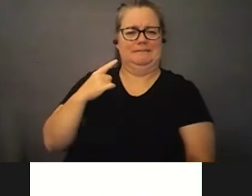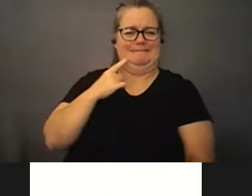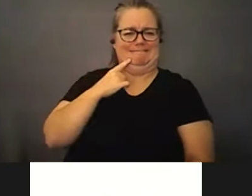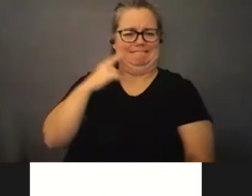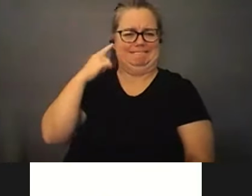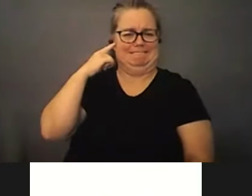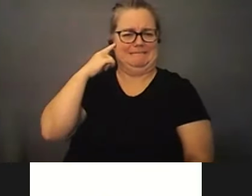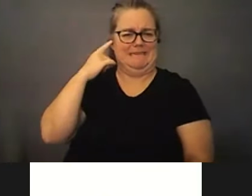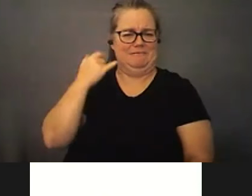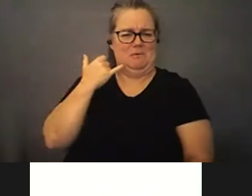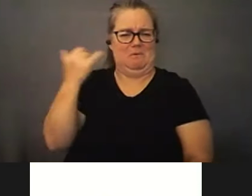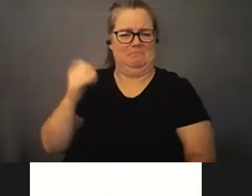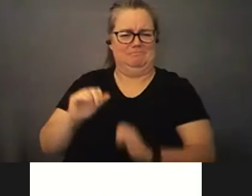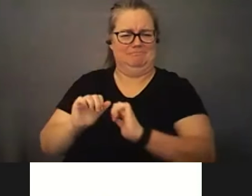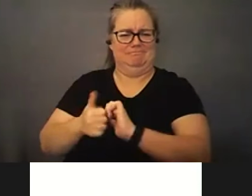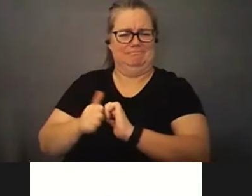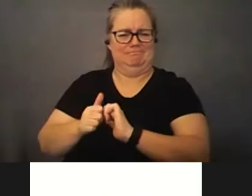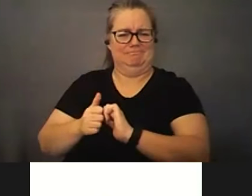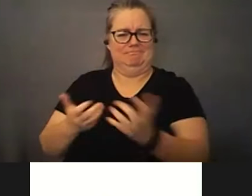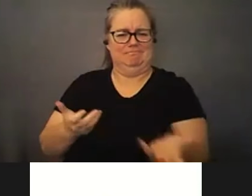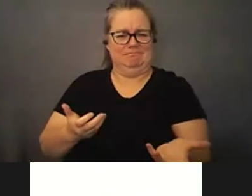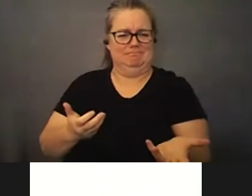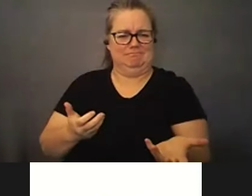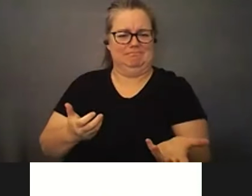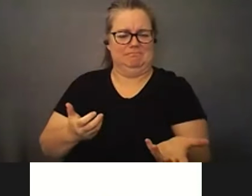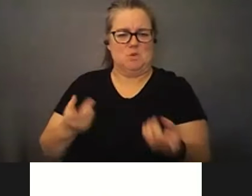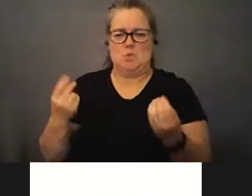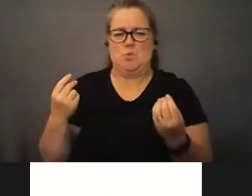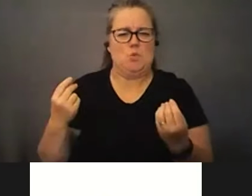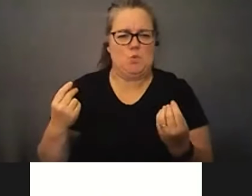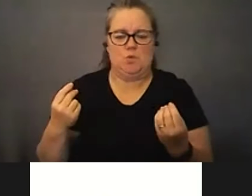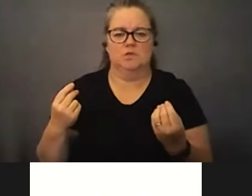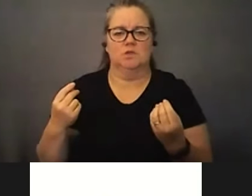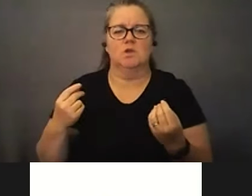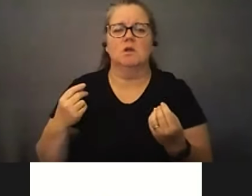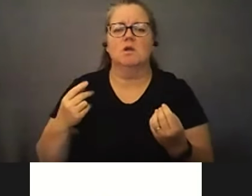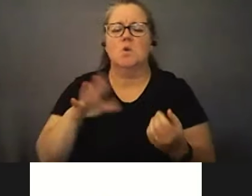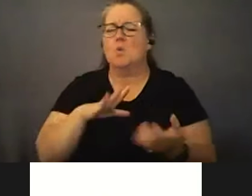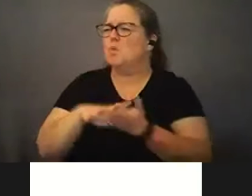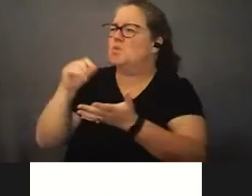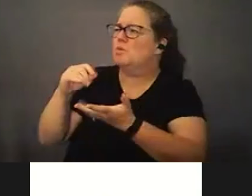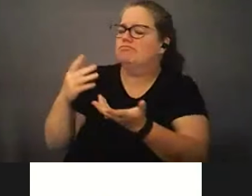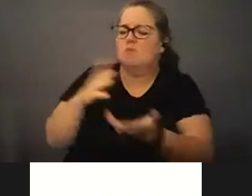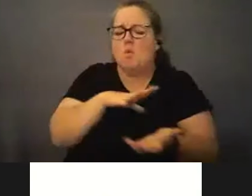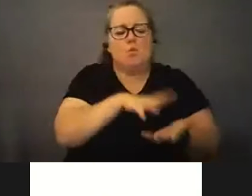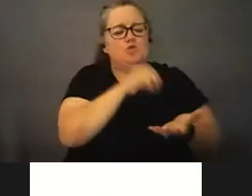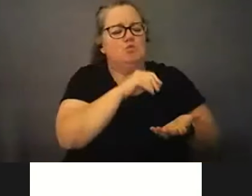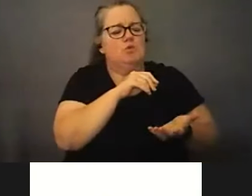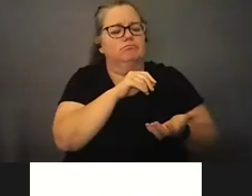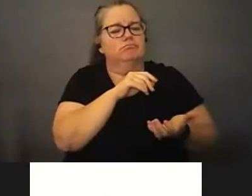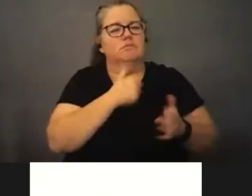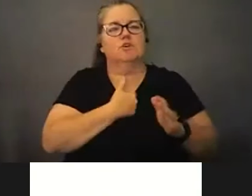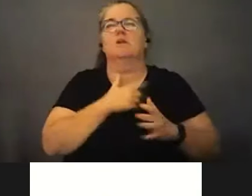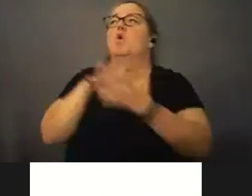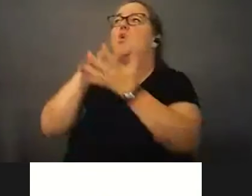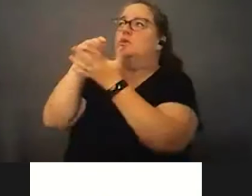you're deaf. What did you guys learn in school as far as emergencies? I was wondering if they had the